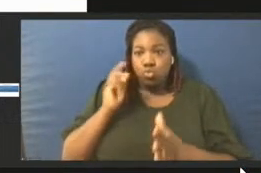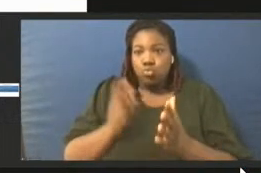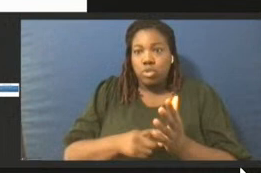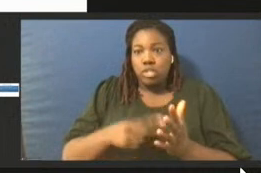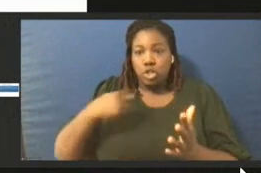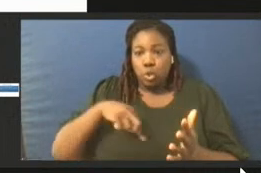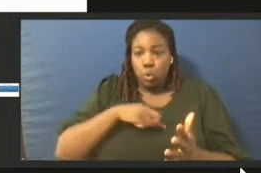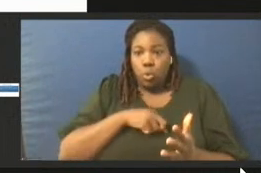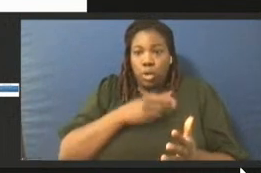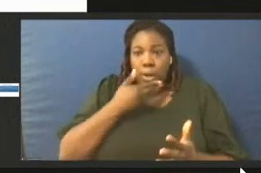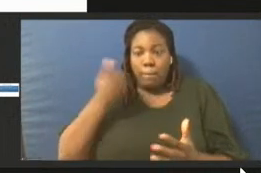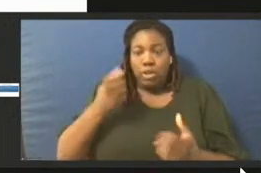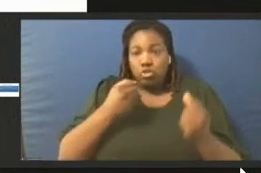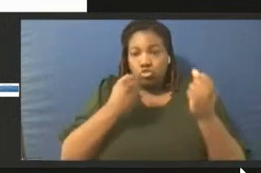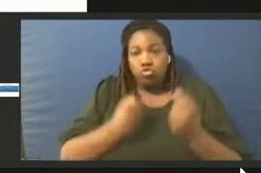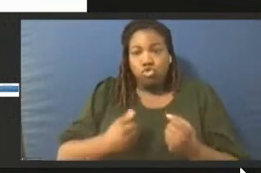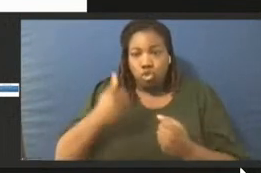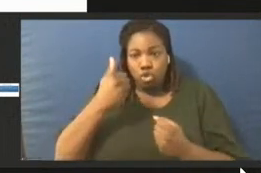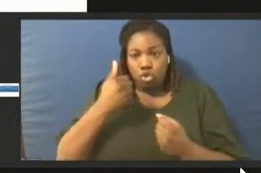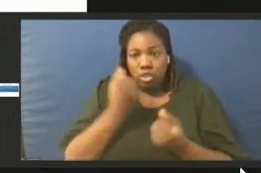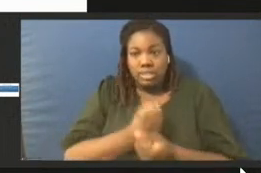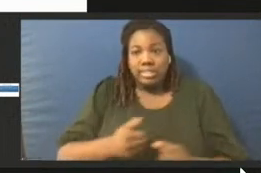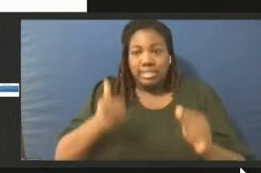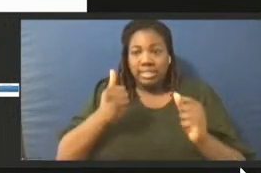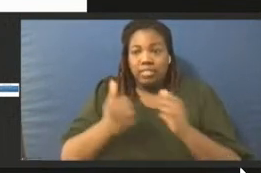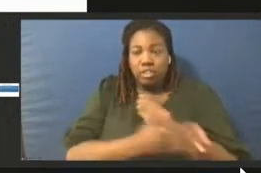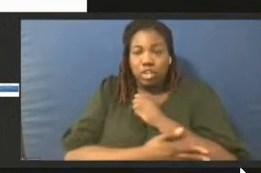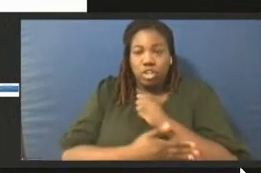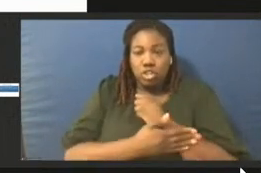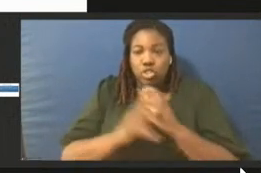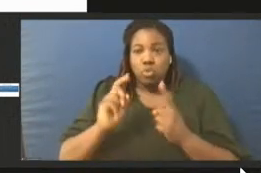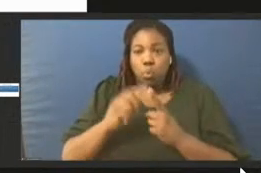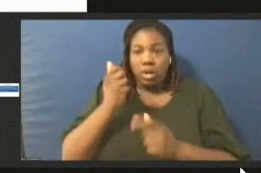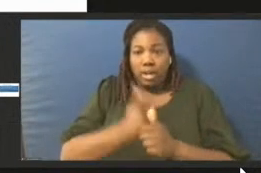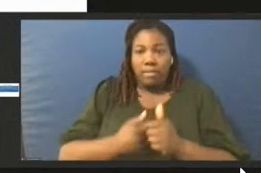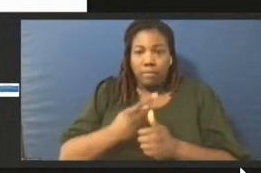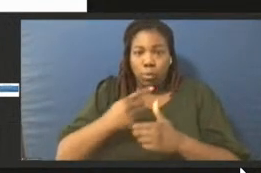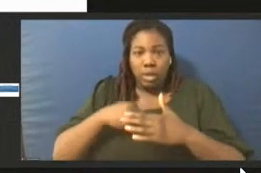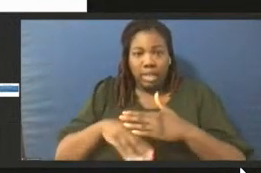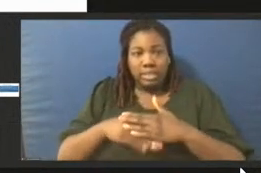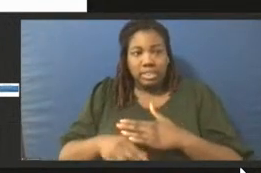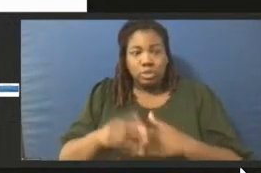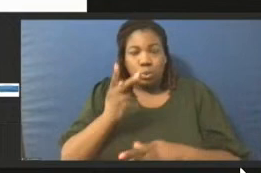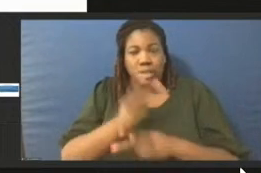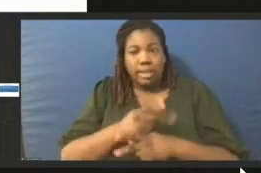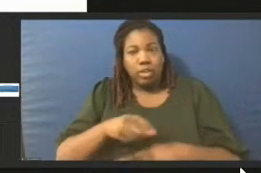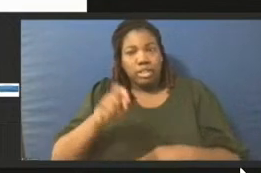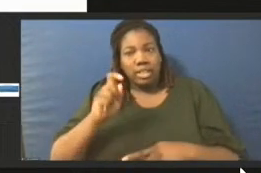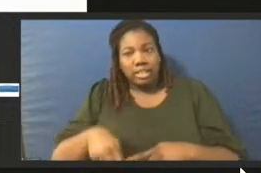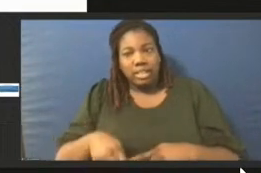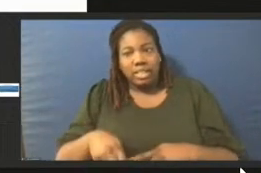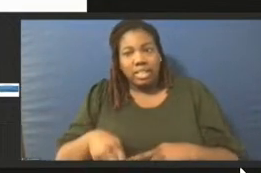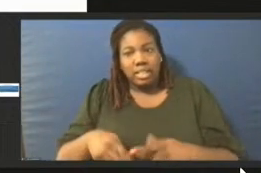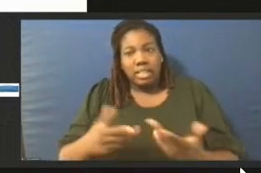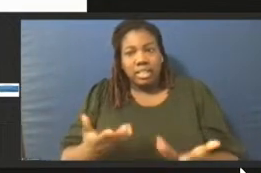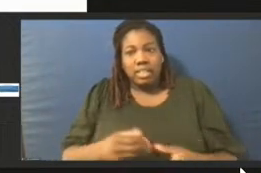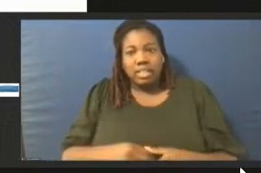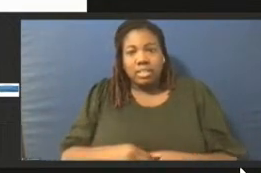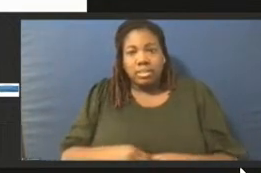better, stronger, and safer nation when everyone has access to the care they needed has exacerbated this